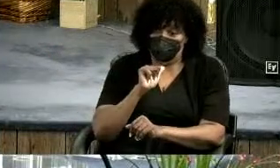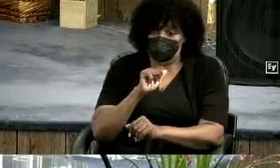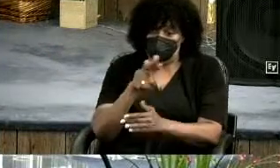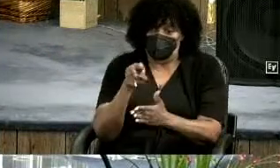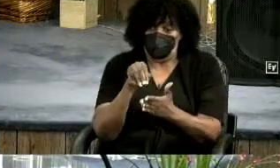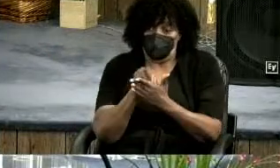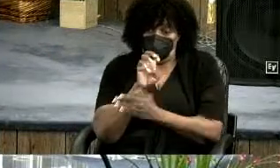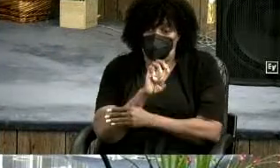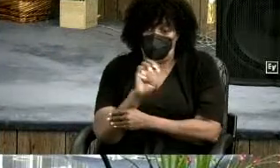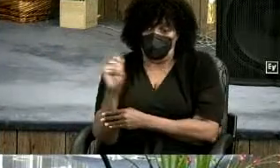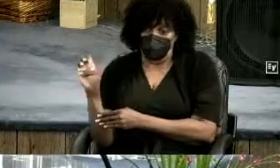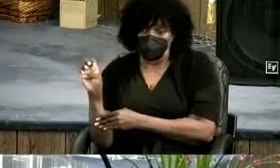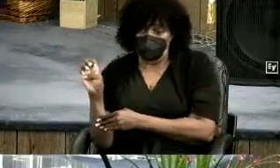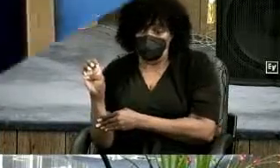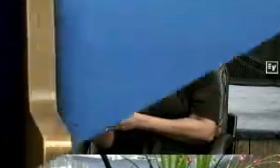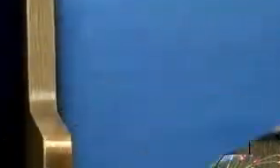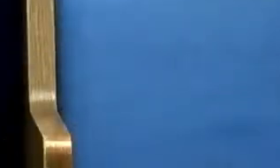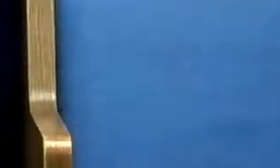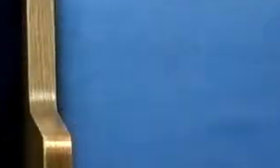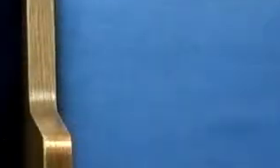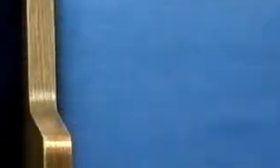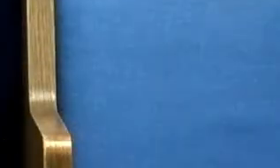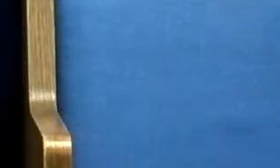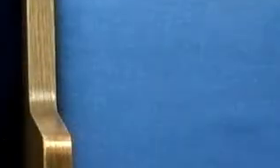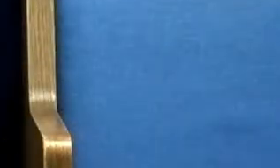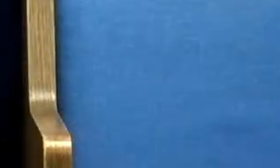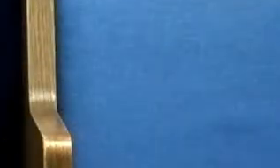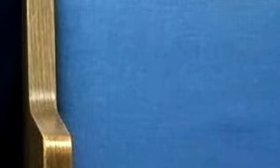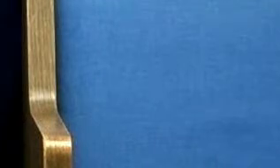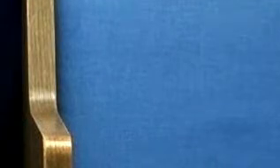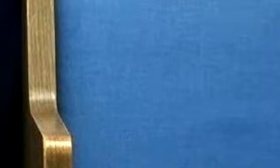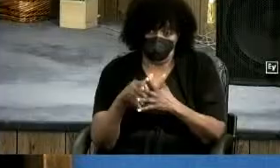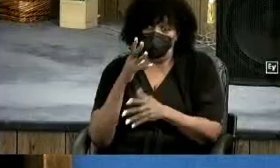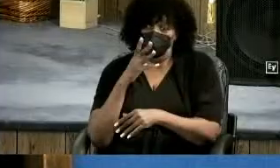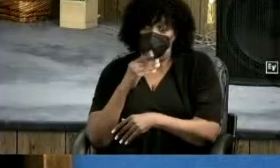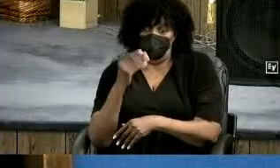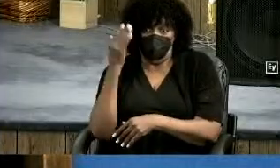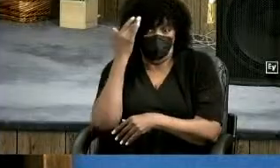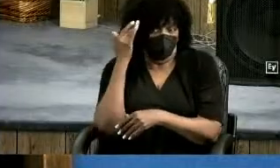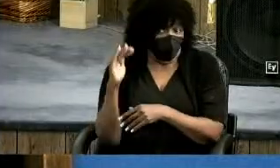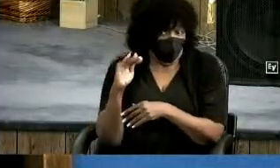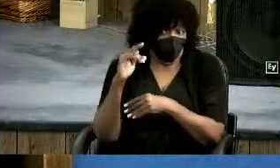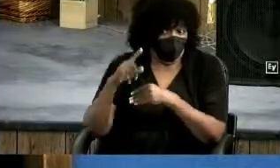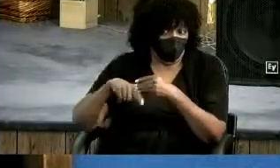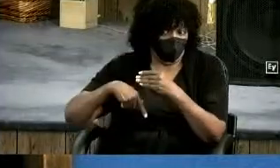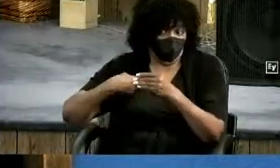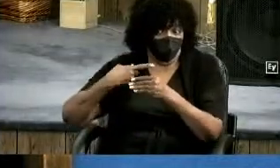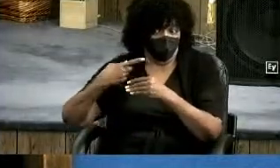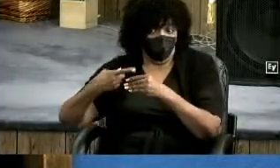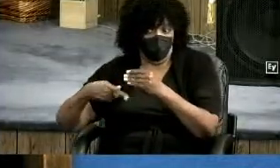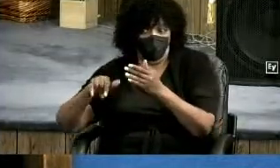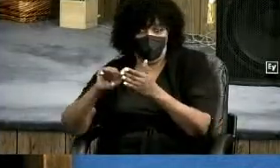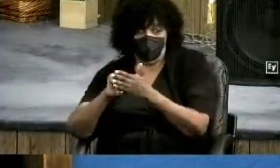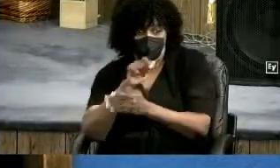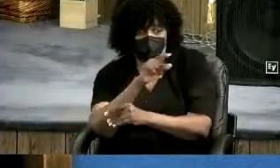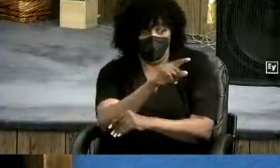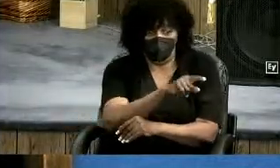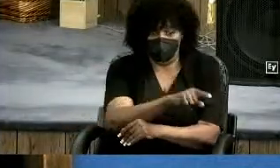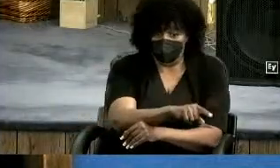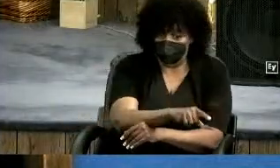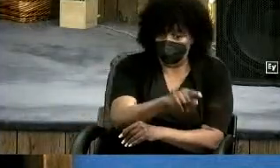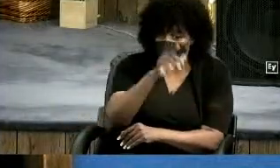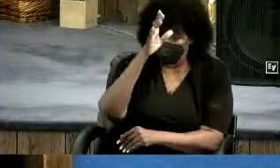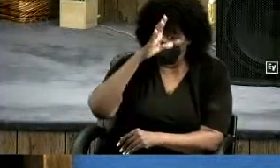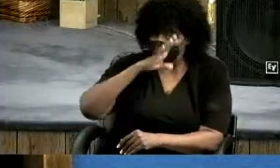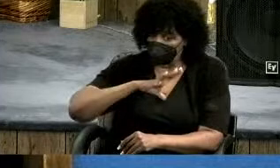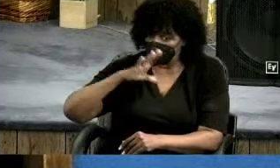Hebrew. He's not an American converted to Hebrew. He don't know nothing about Hebrews, but he knows that this man knows God.